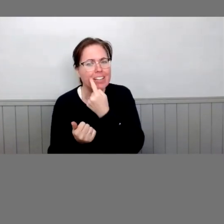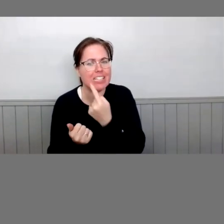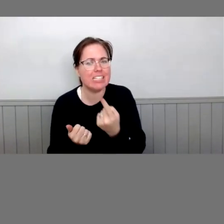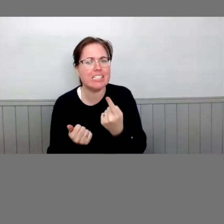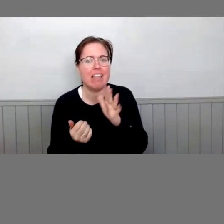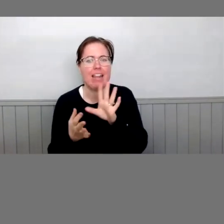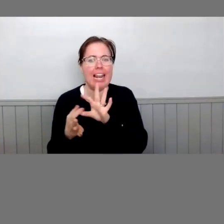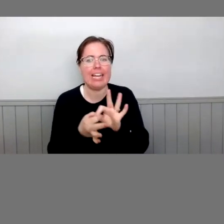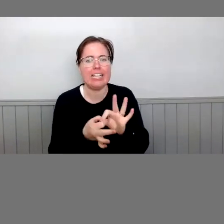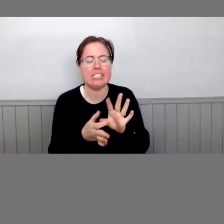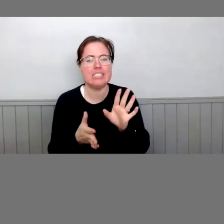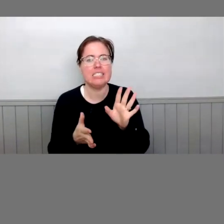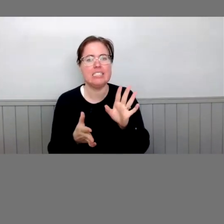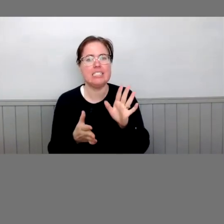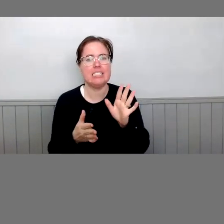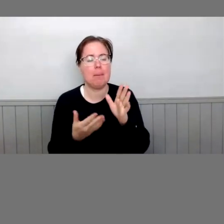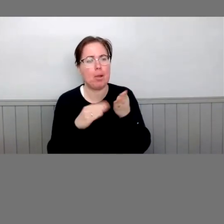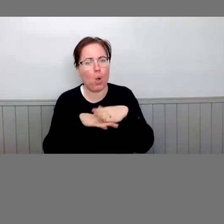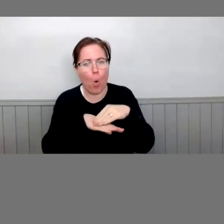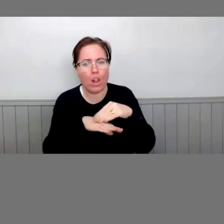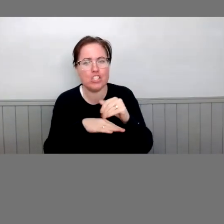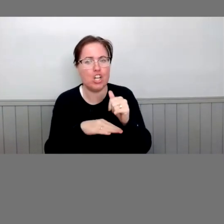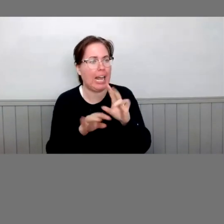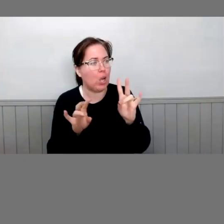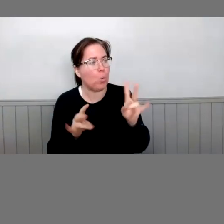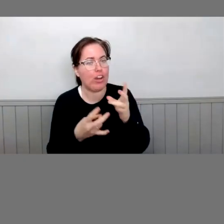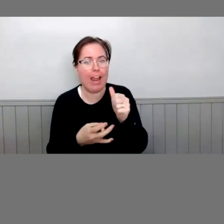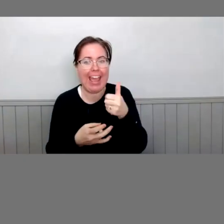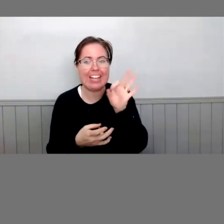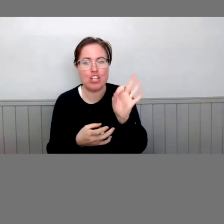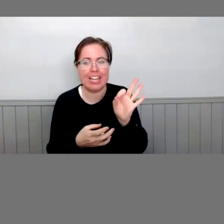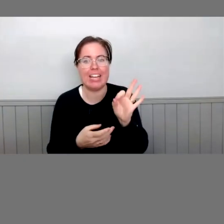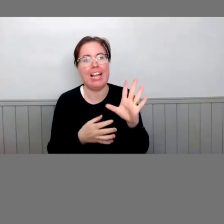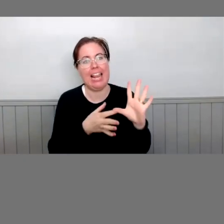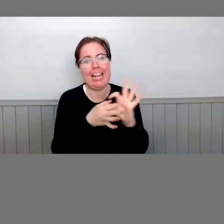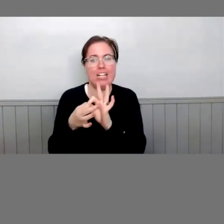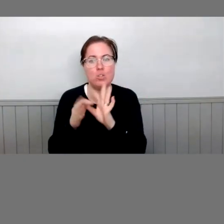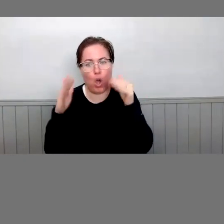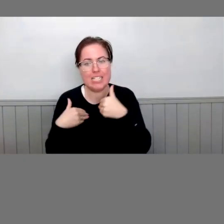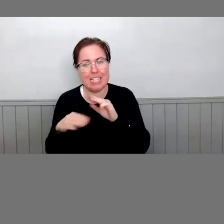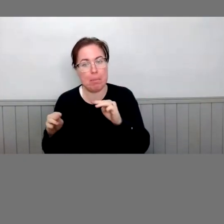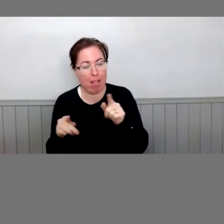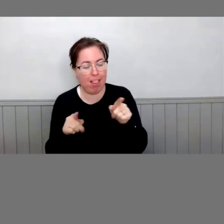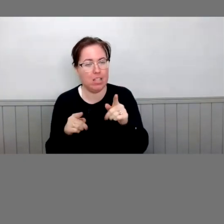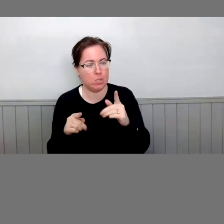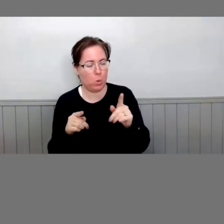associated aging, quicker aging with autistic people, so autistic people showing signs of aging